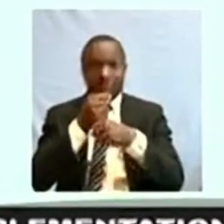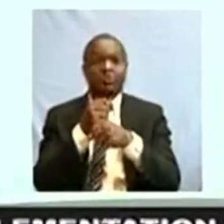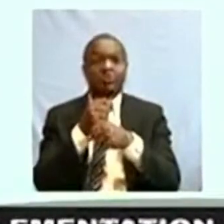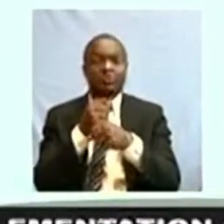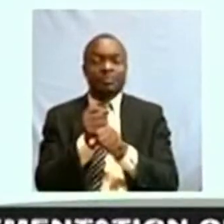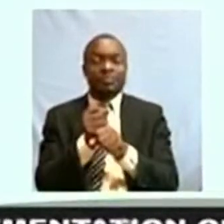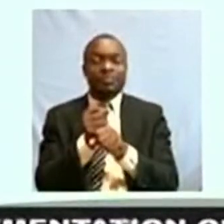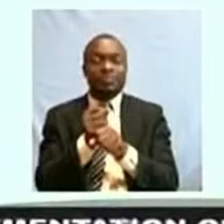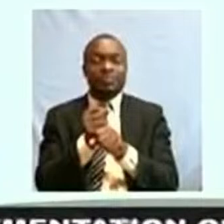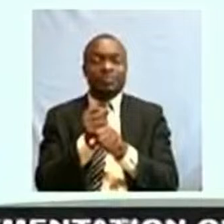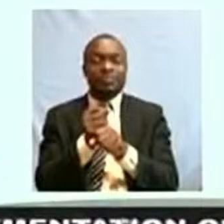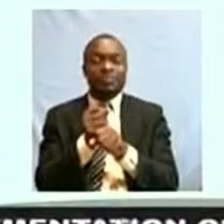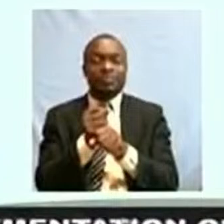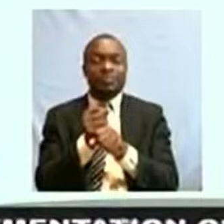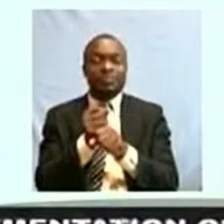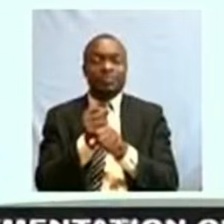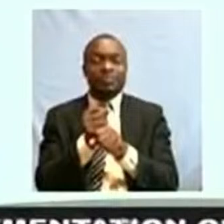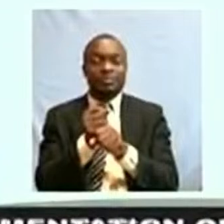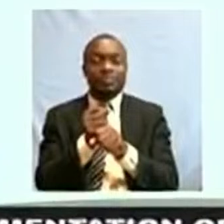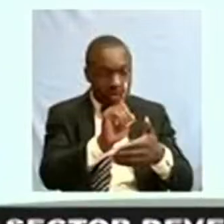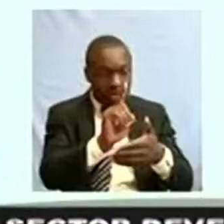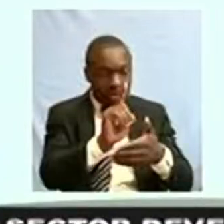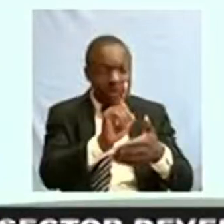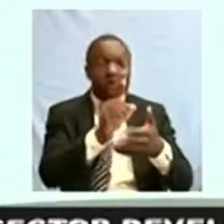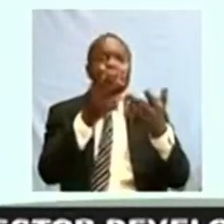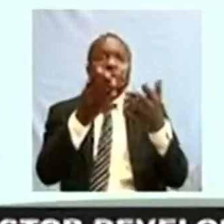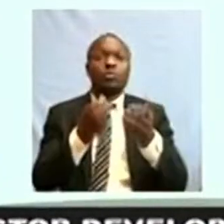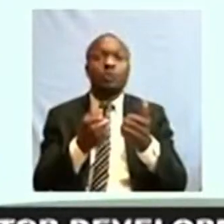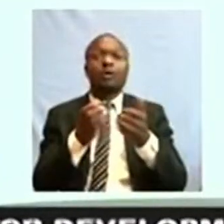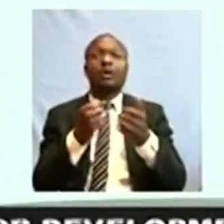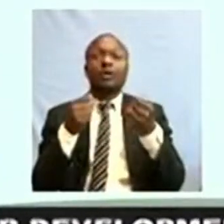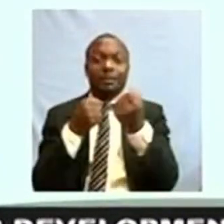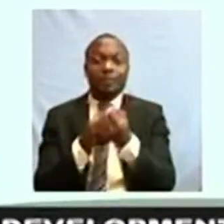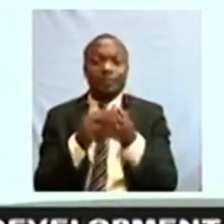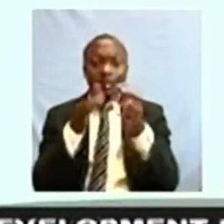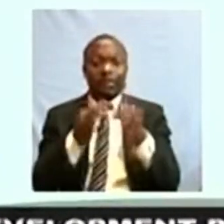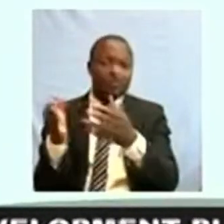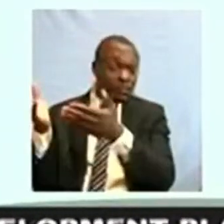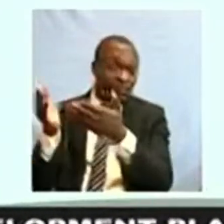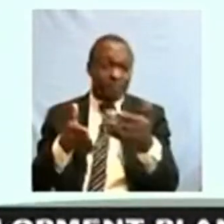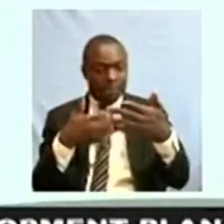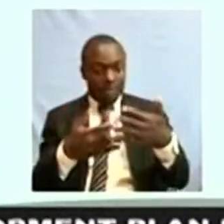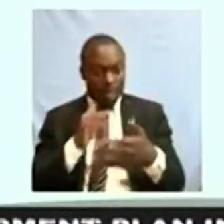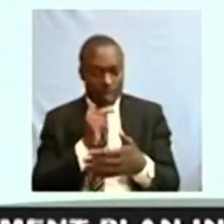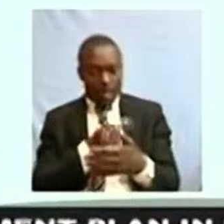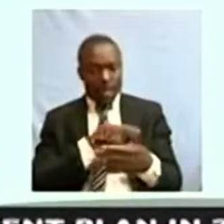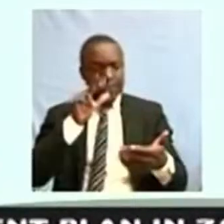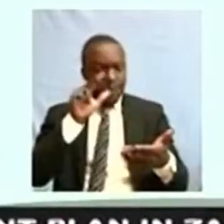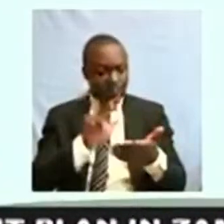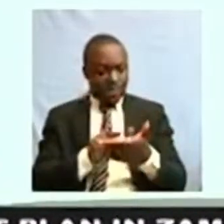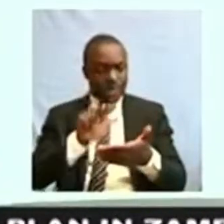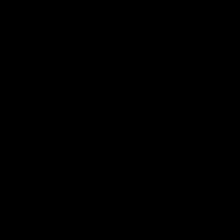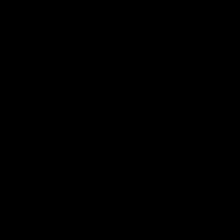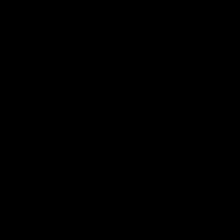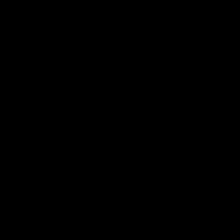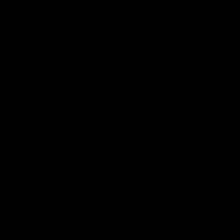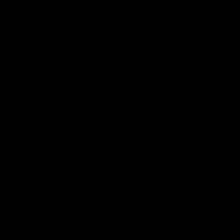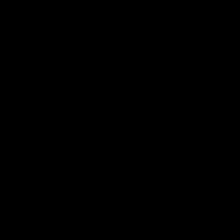when the council is, and then when they bring the papers we approve to say yes, that's